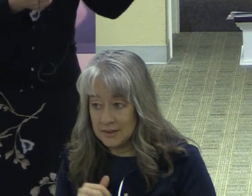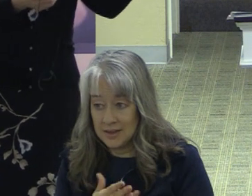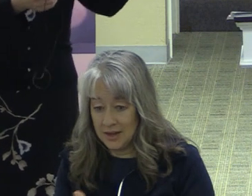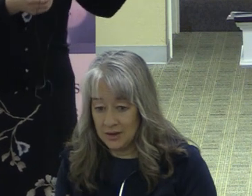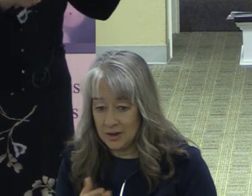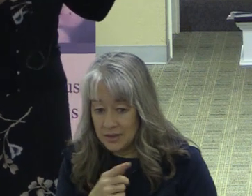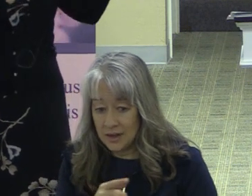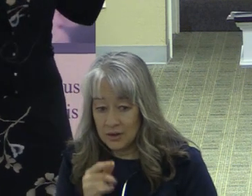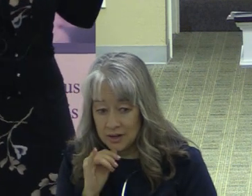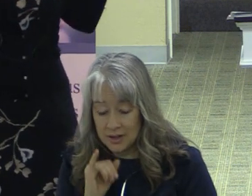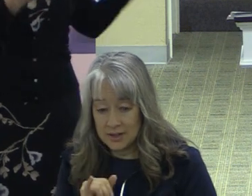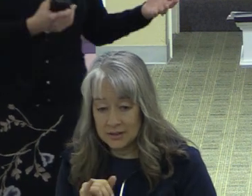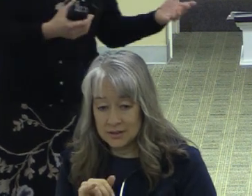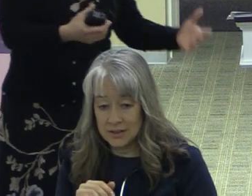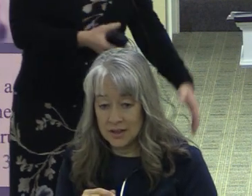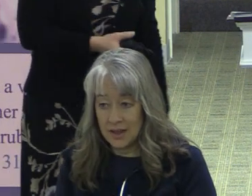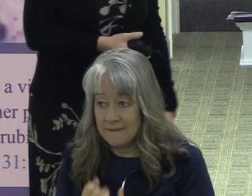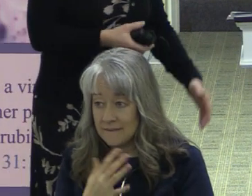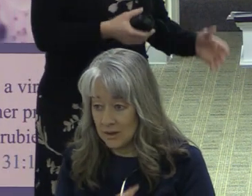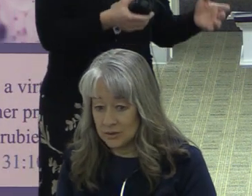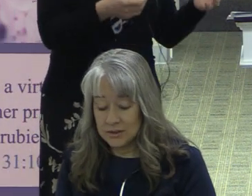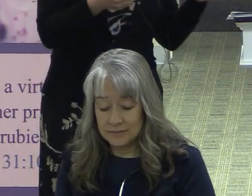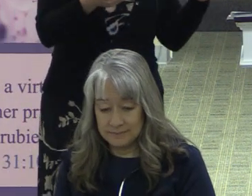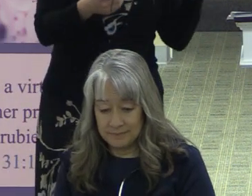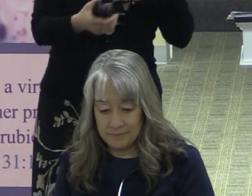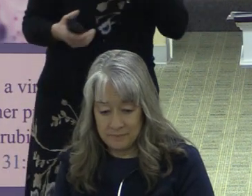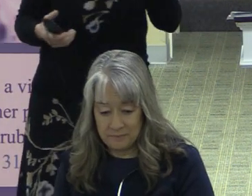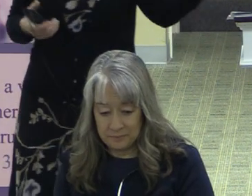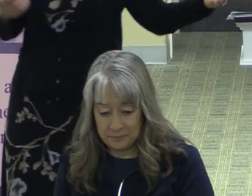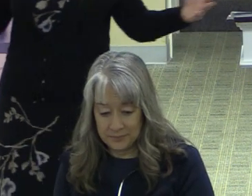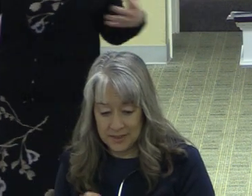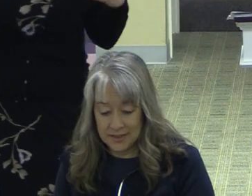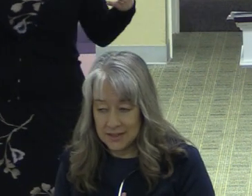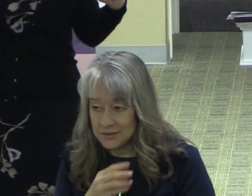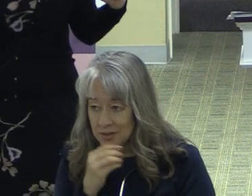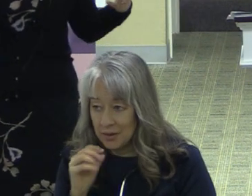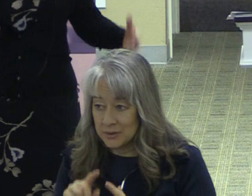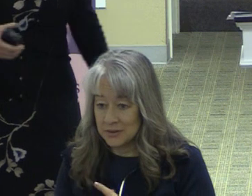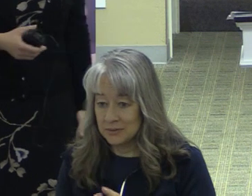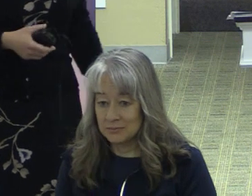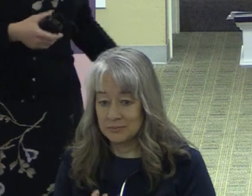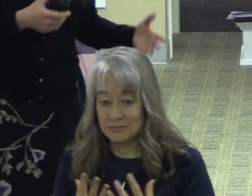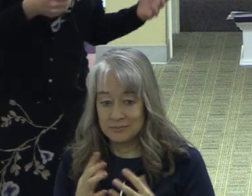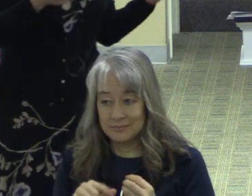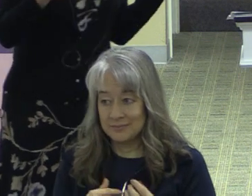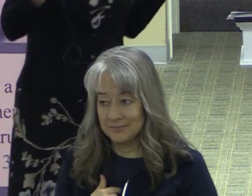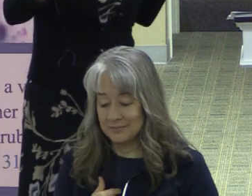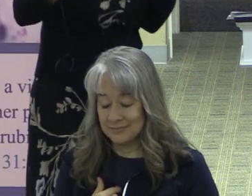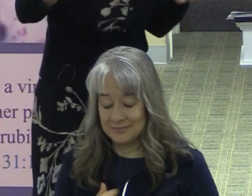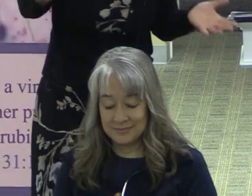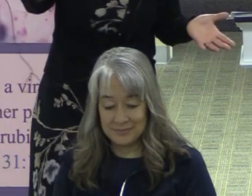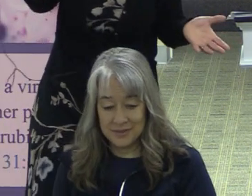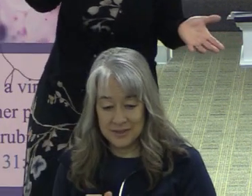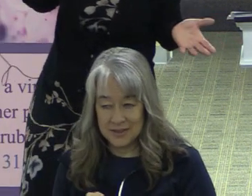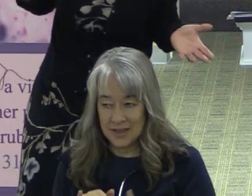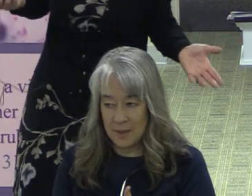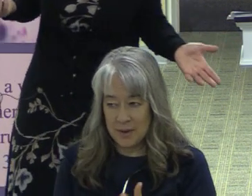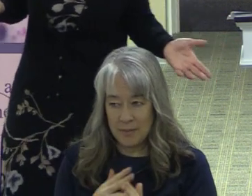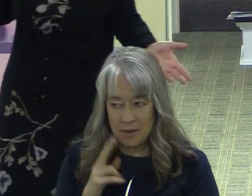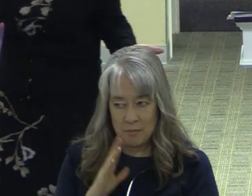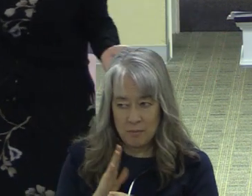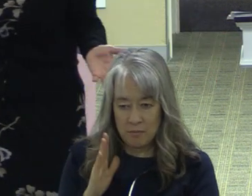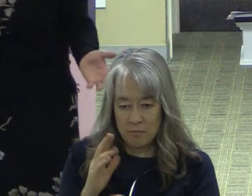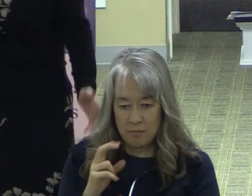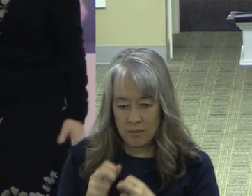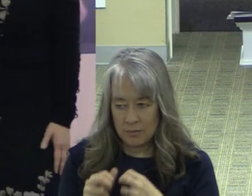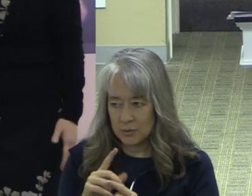there. There is a fountain, you know, and these flowers start blooming around me. So does that mean my problems